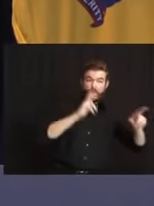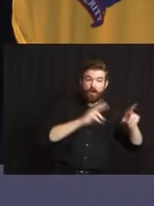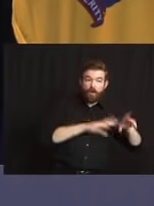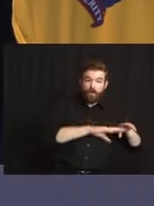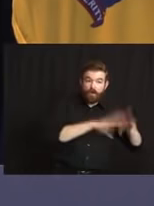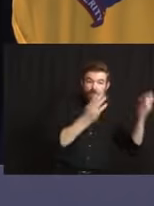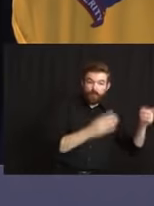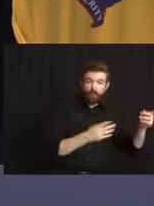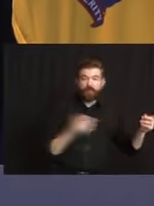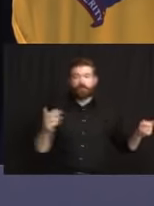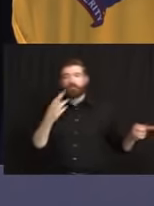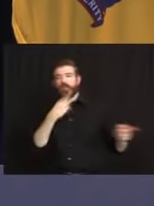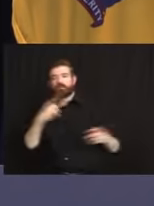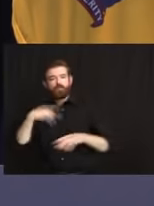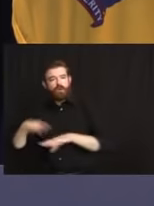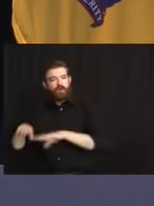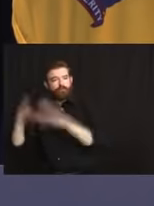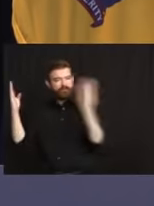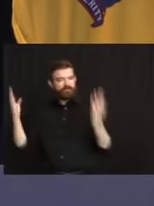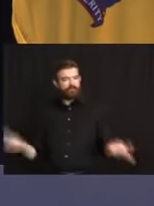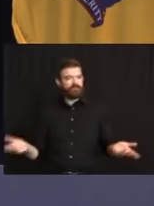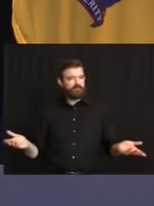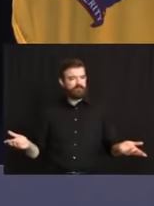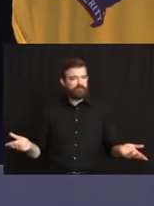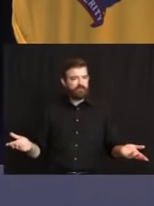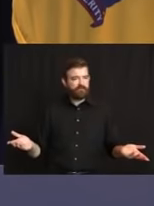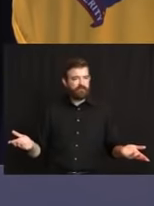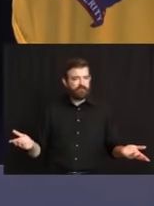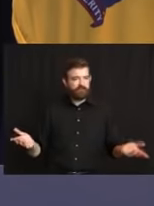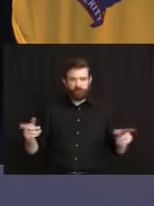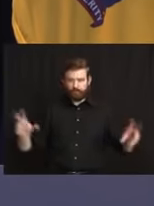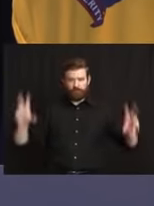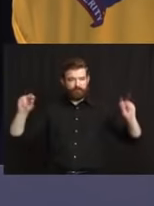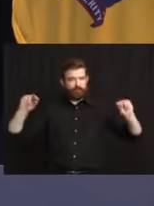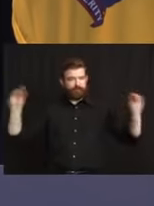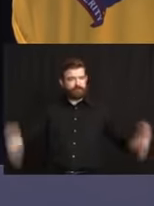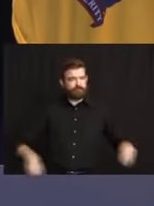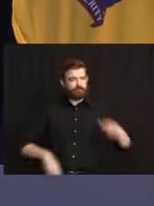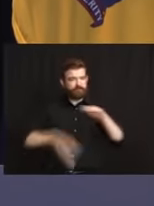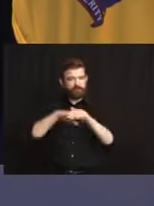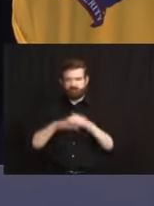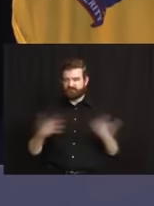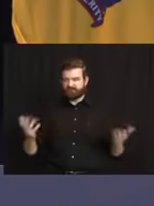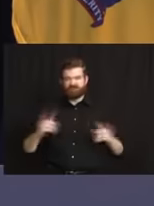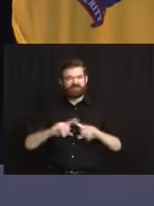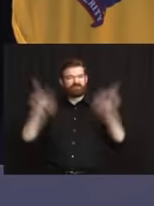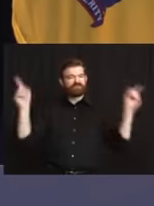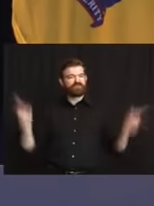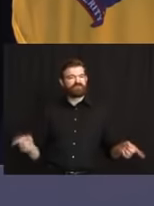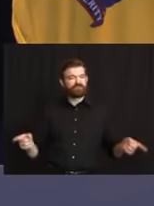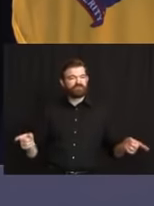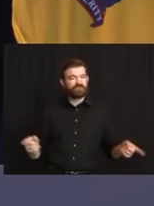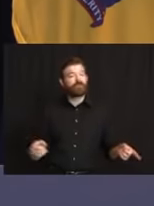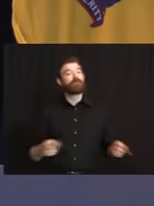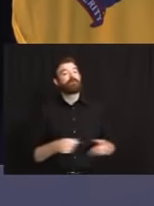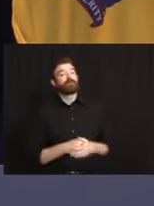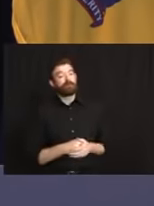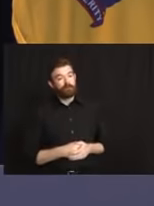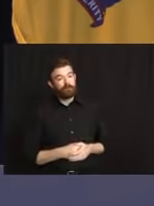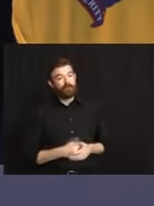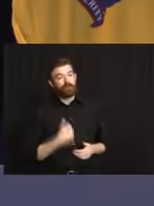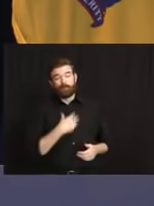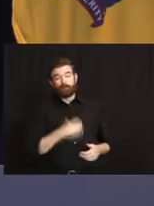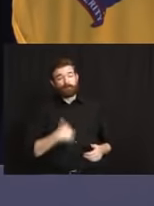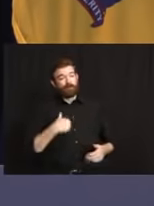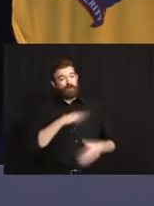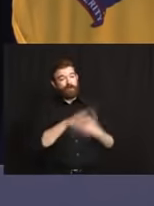inside? Thank you. So I I wish I had all the answers. I wish I had a crystal ball. By